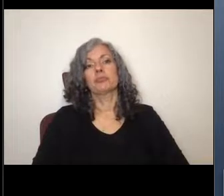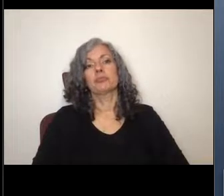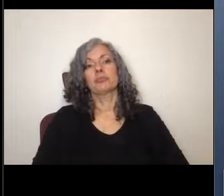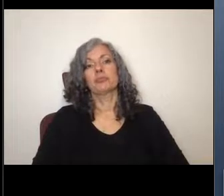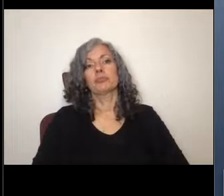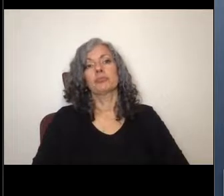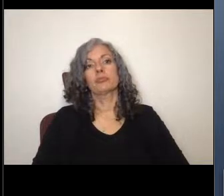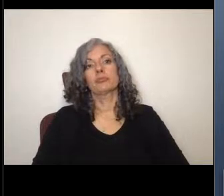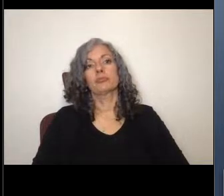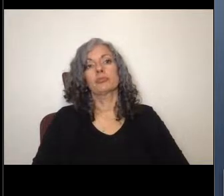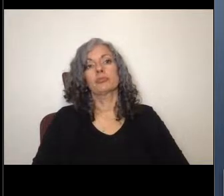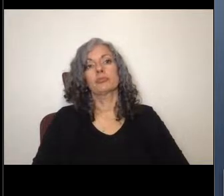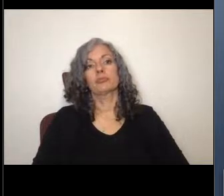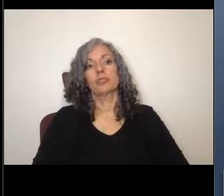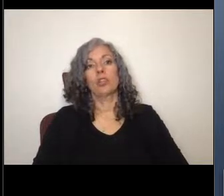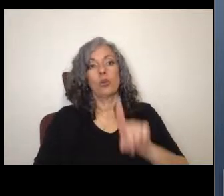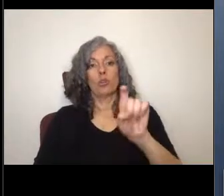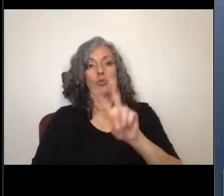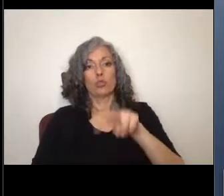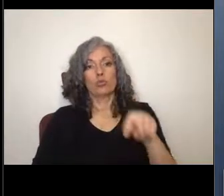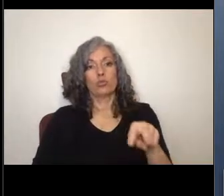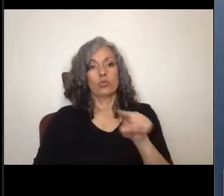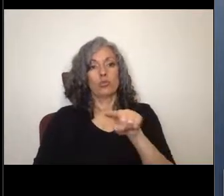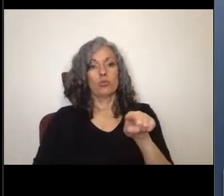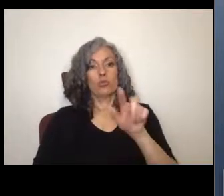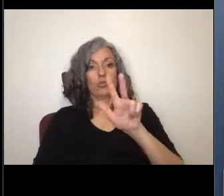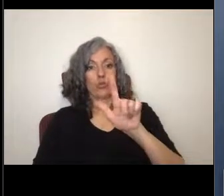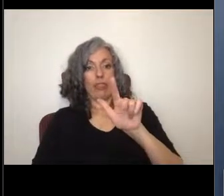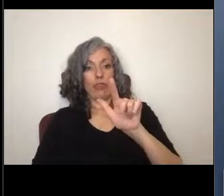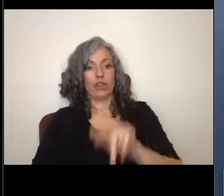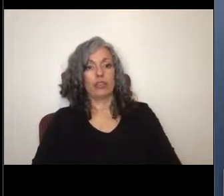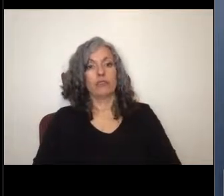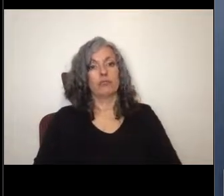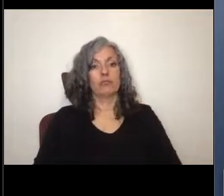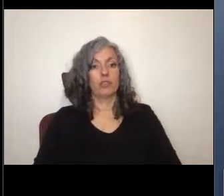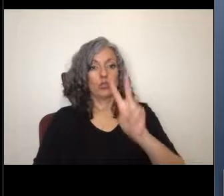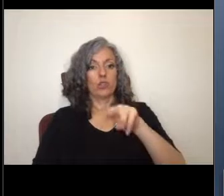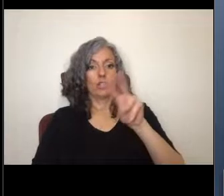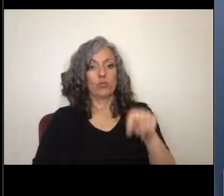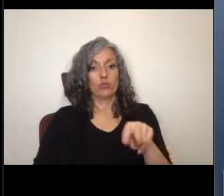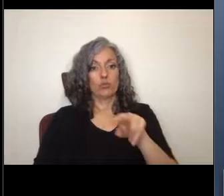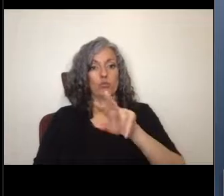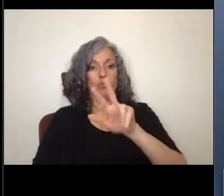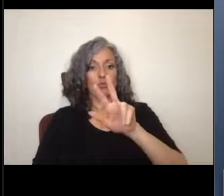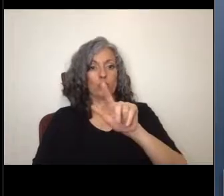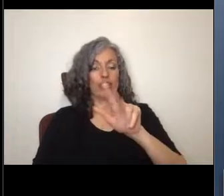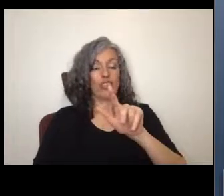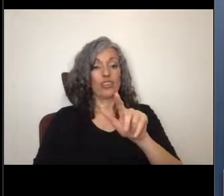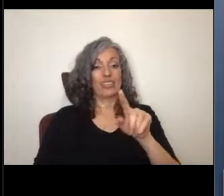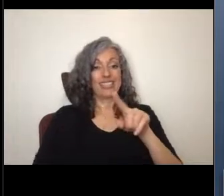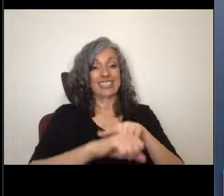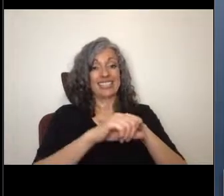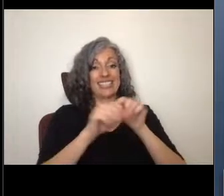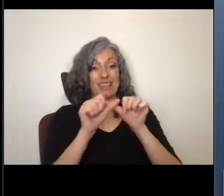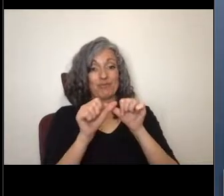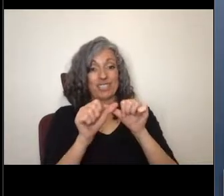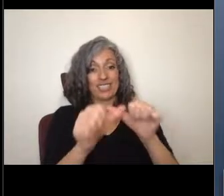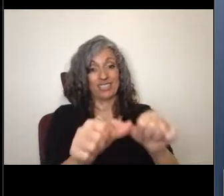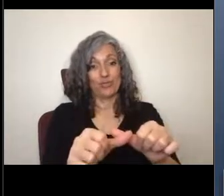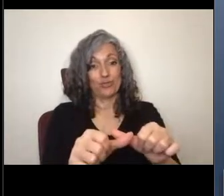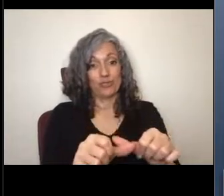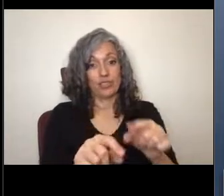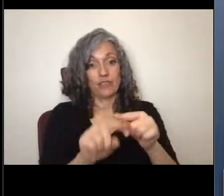Items 122 and 123, John? Items 122 and 123 are both time extensions from the Proposition 1B Local Bridge